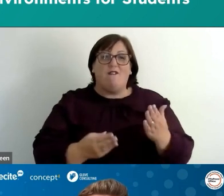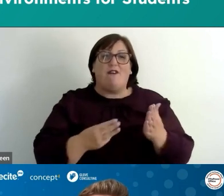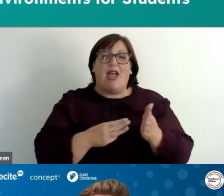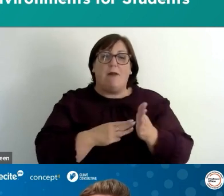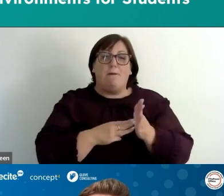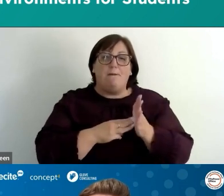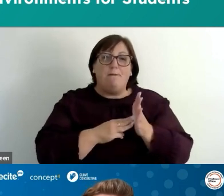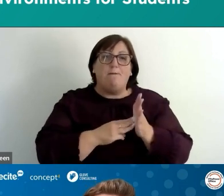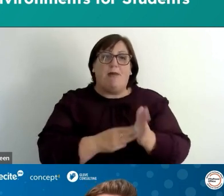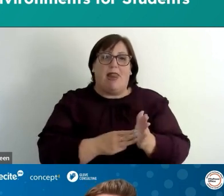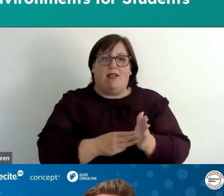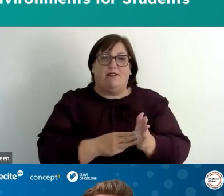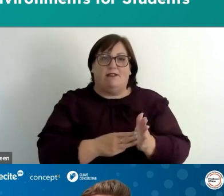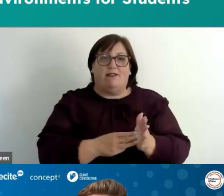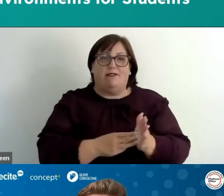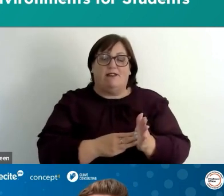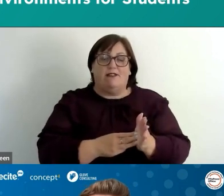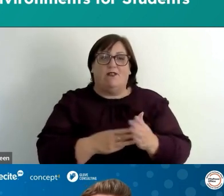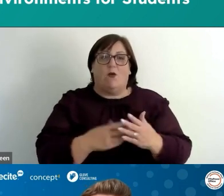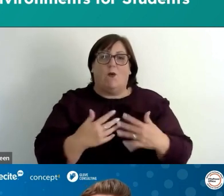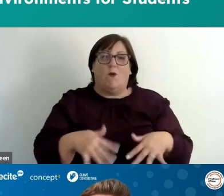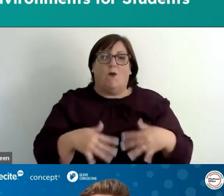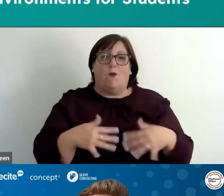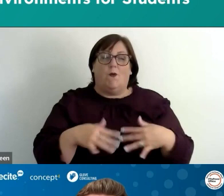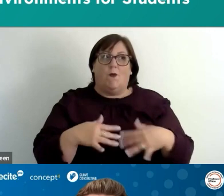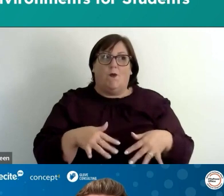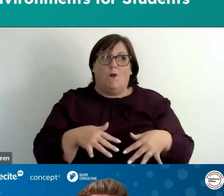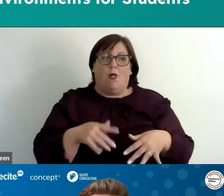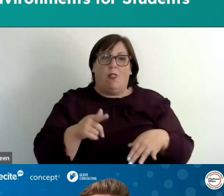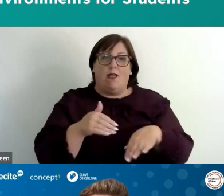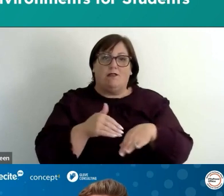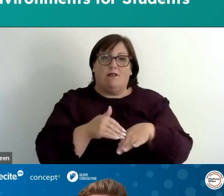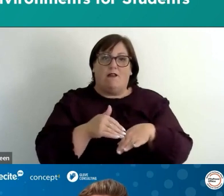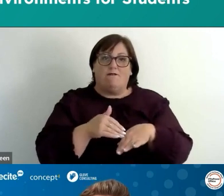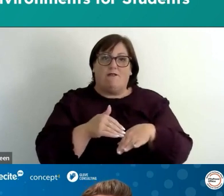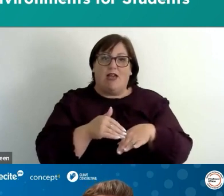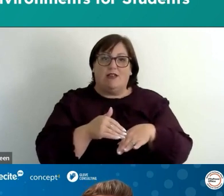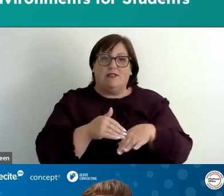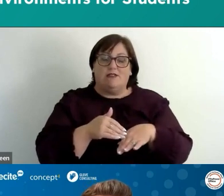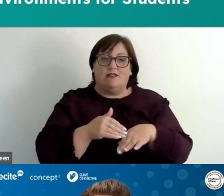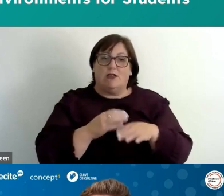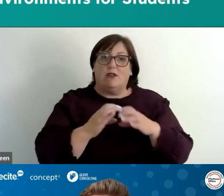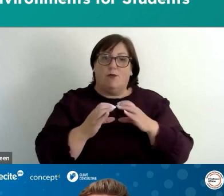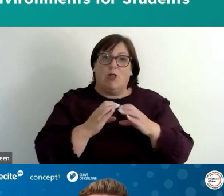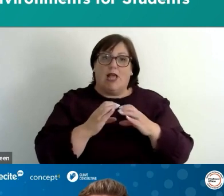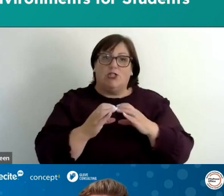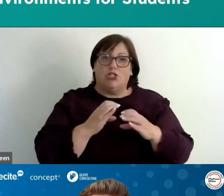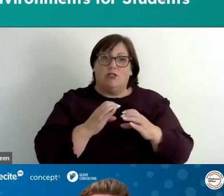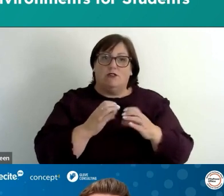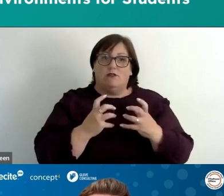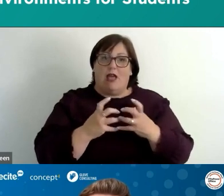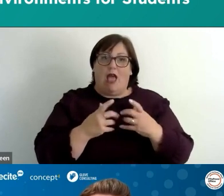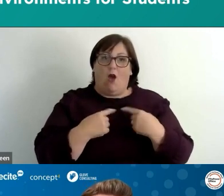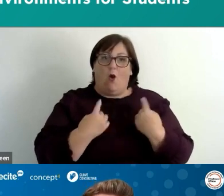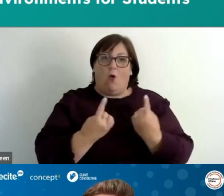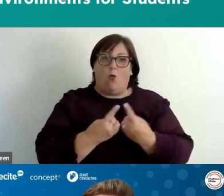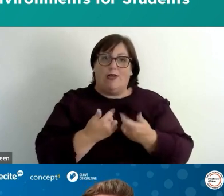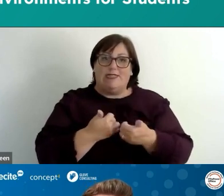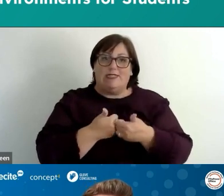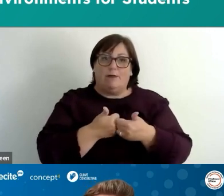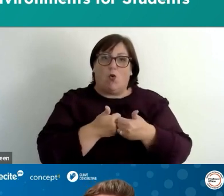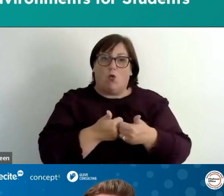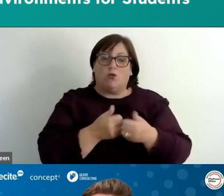the communications and the way we support students from an international perspective to be inclusive in